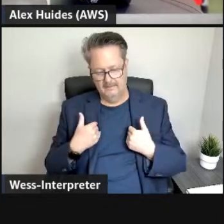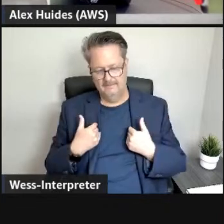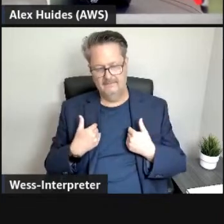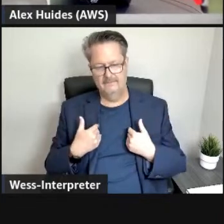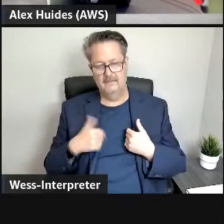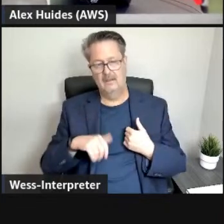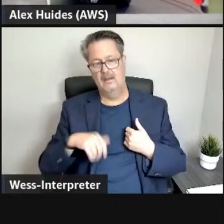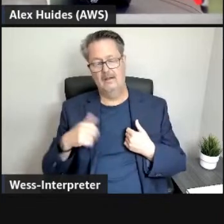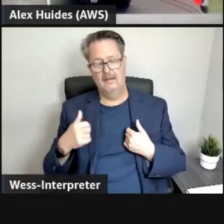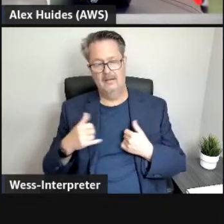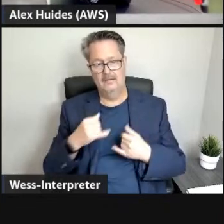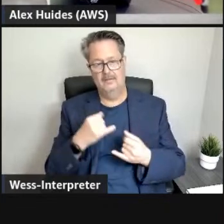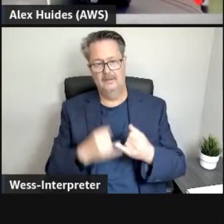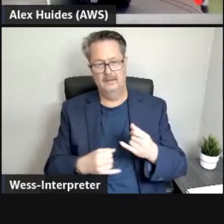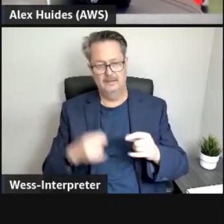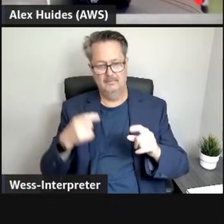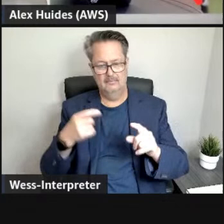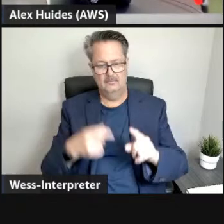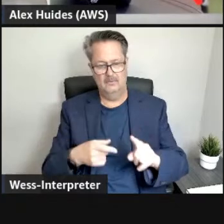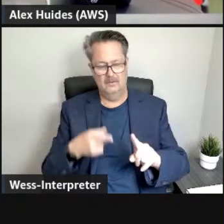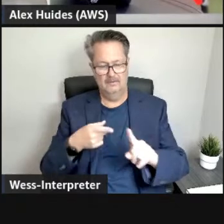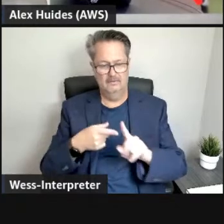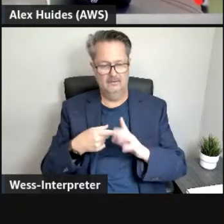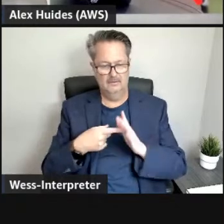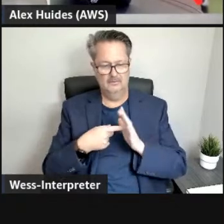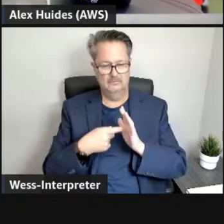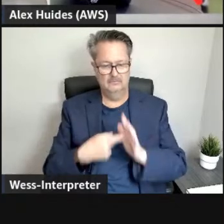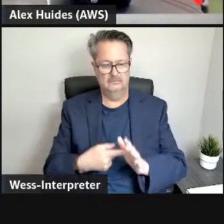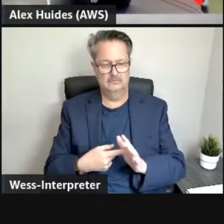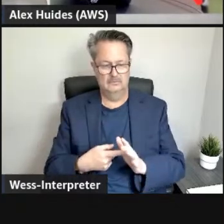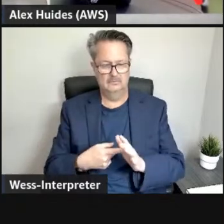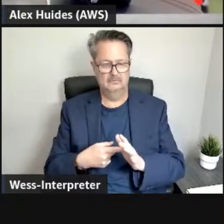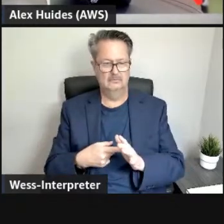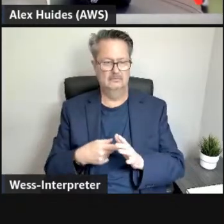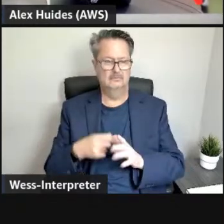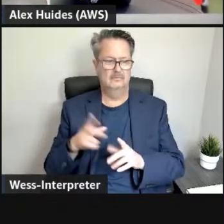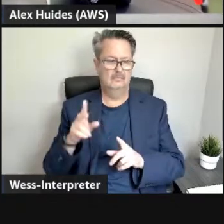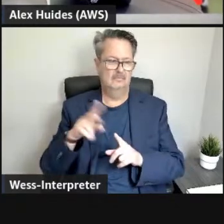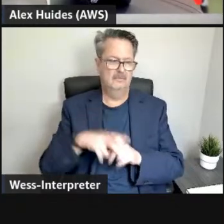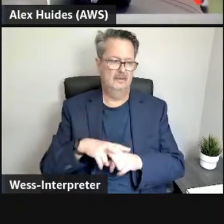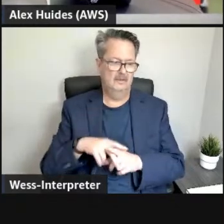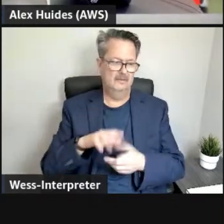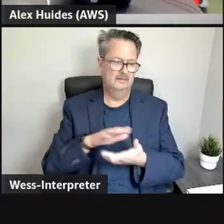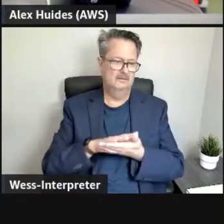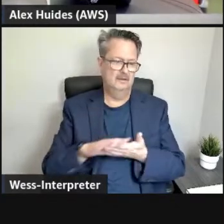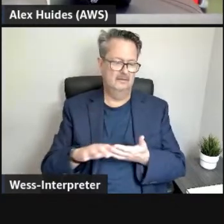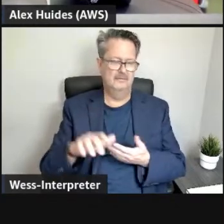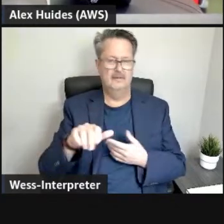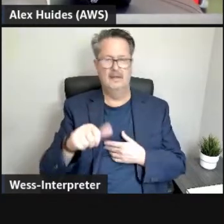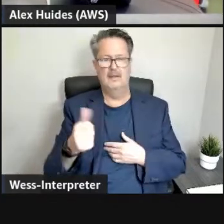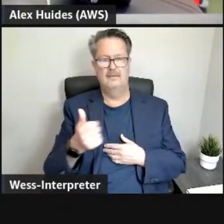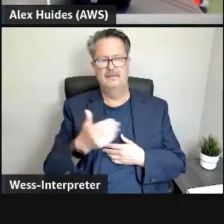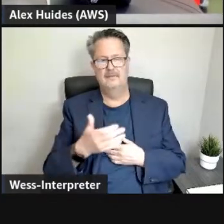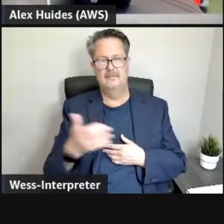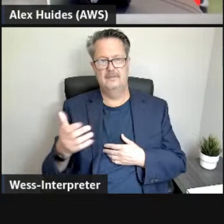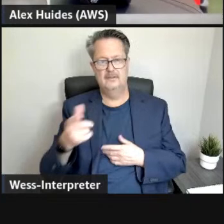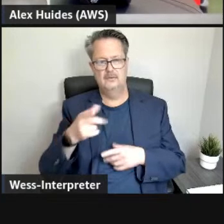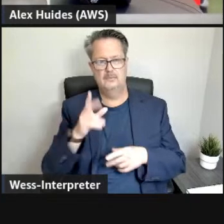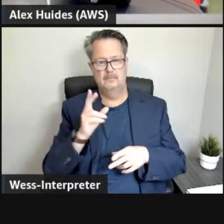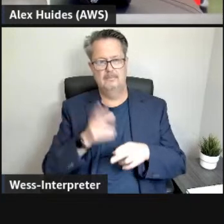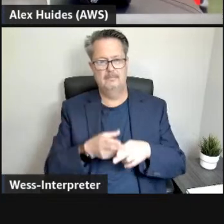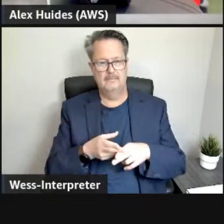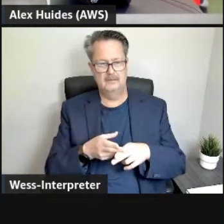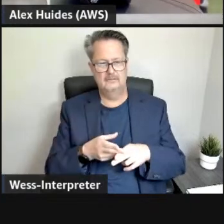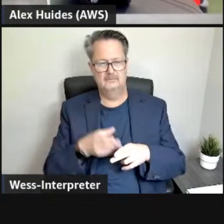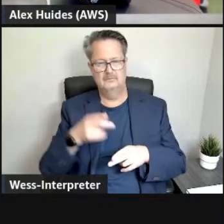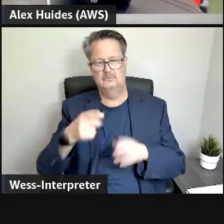endpoints, as I showed, that you can change into your application, and that's all. Yeah. The other thing is you mentioned, you showed